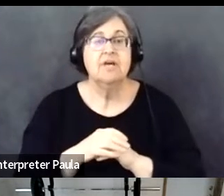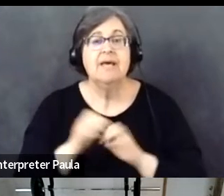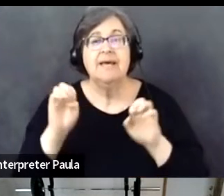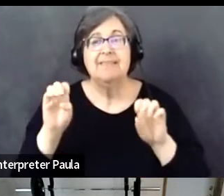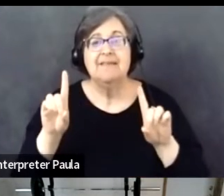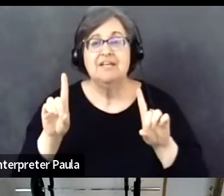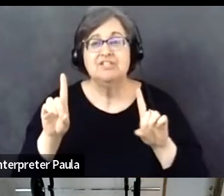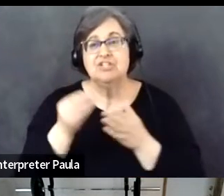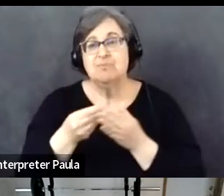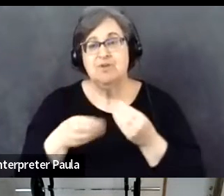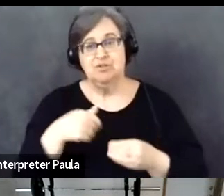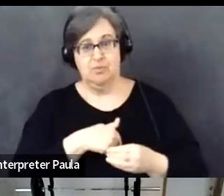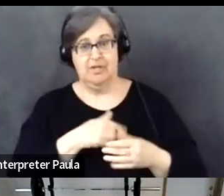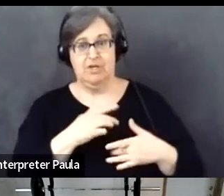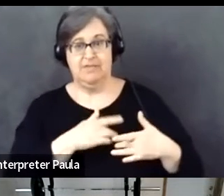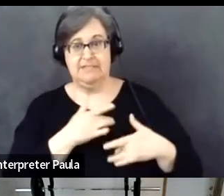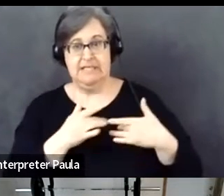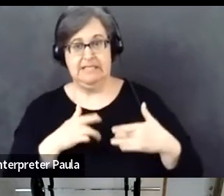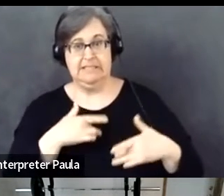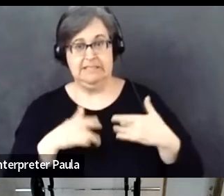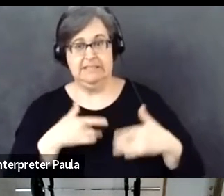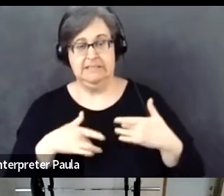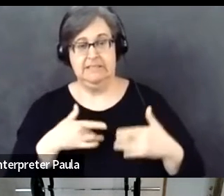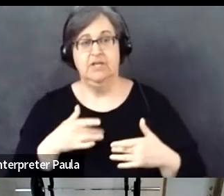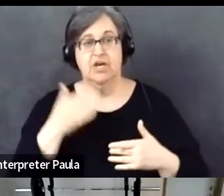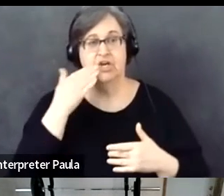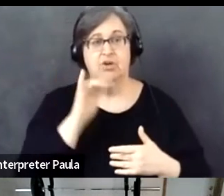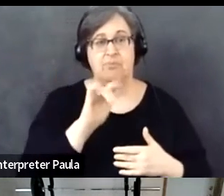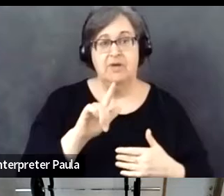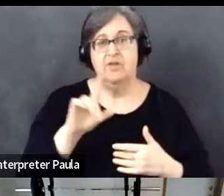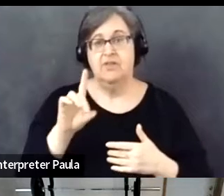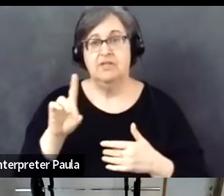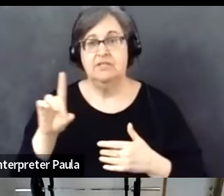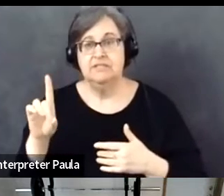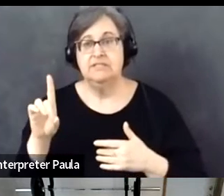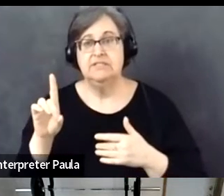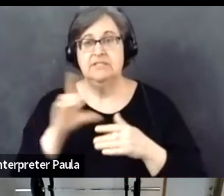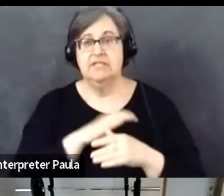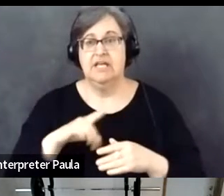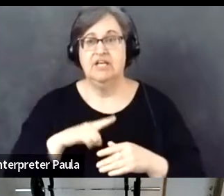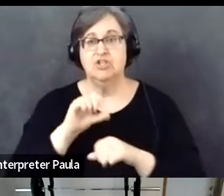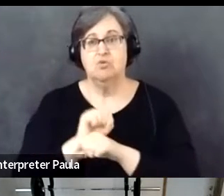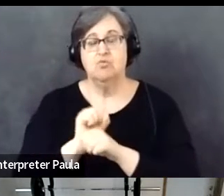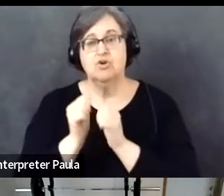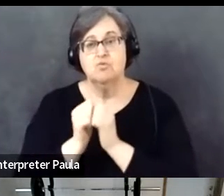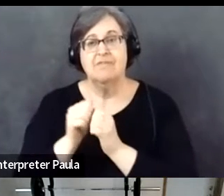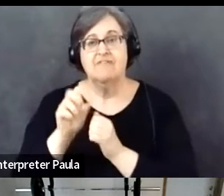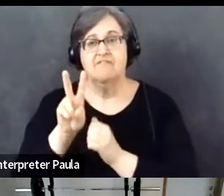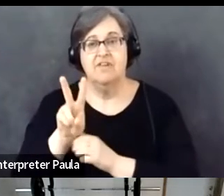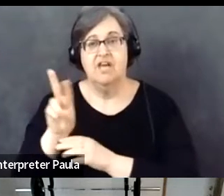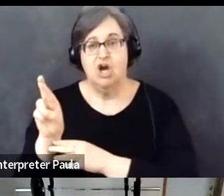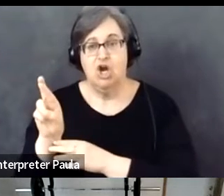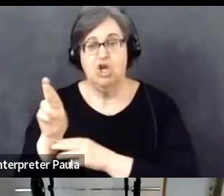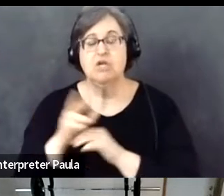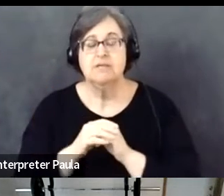budget, we were excited because I know that Bill and the DD Council work really closely with Vocational Rehabilitation